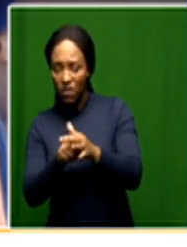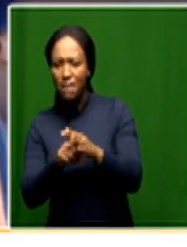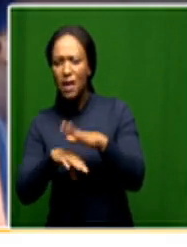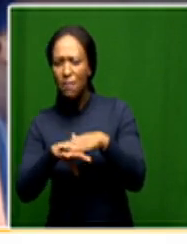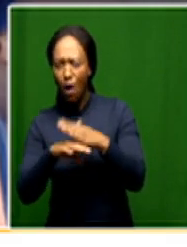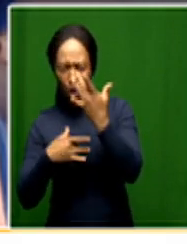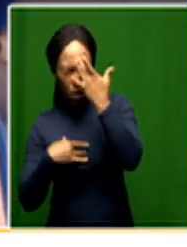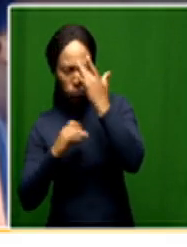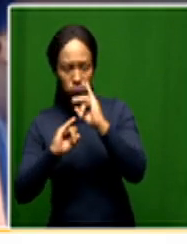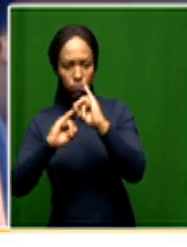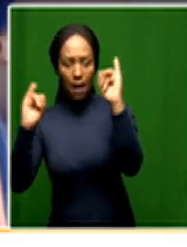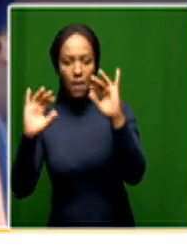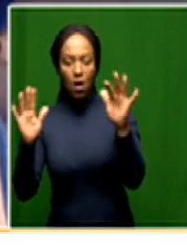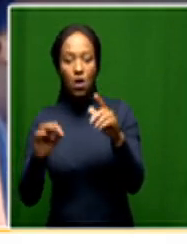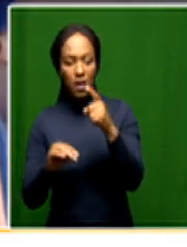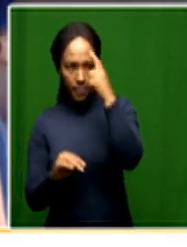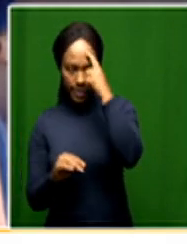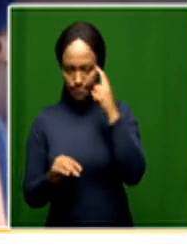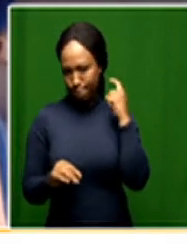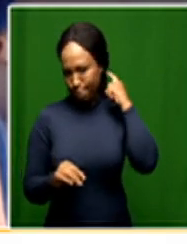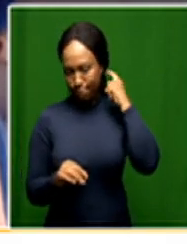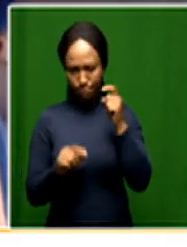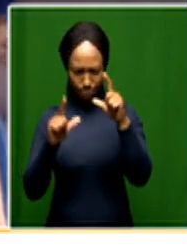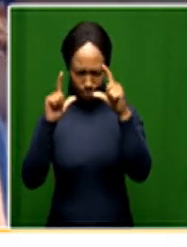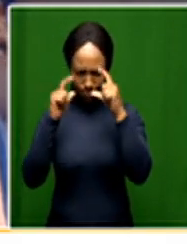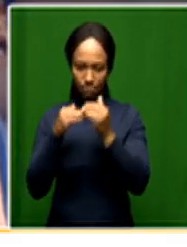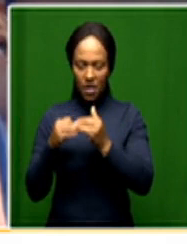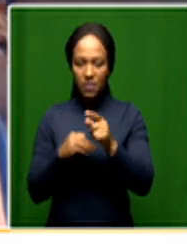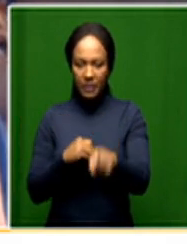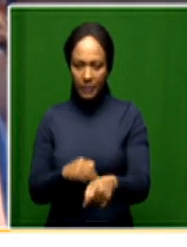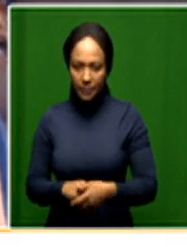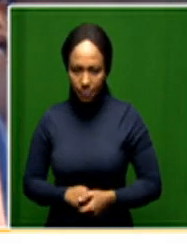something we have to keep in our mind, very, very, very forefront of our mind.